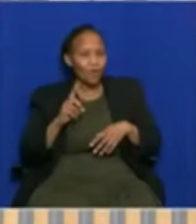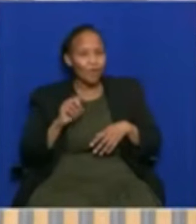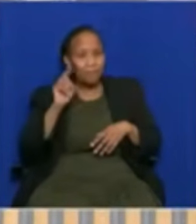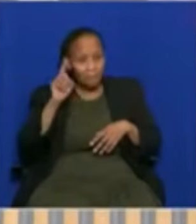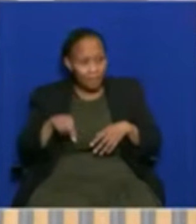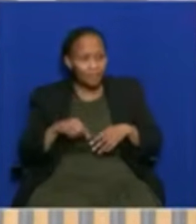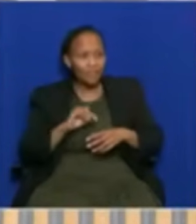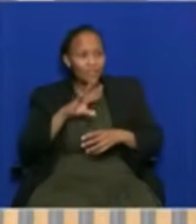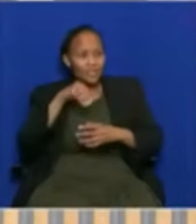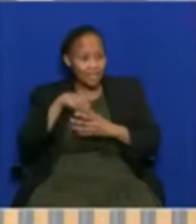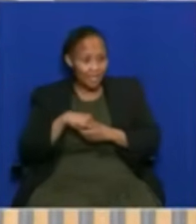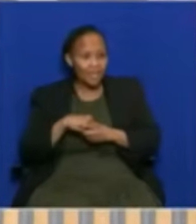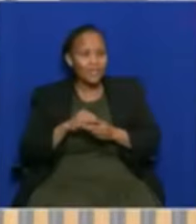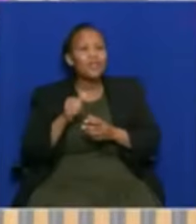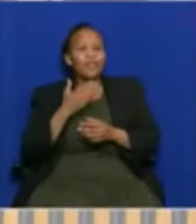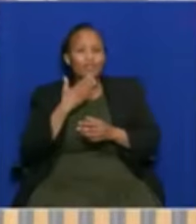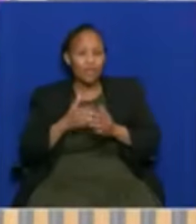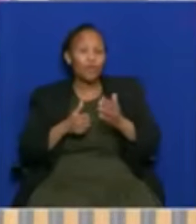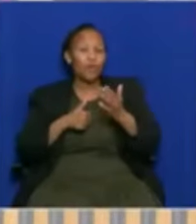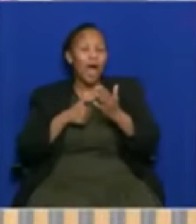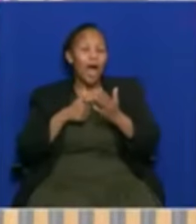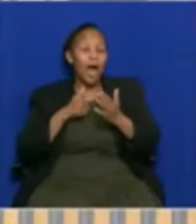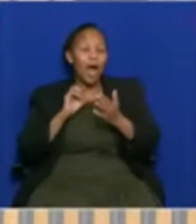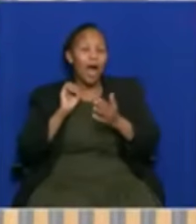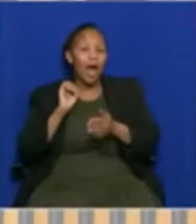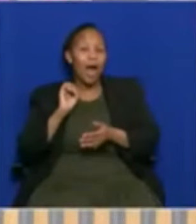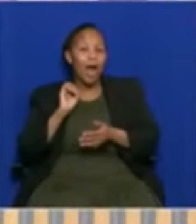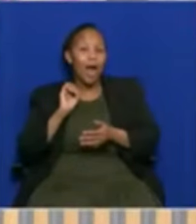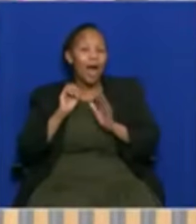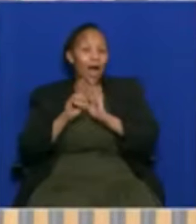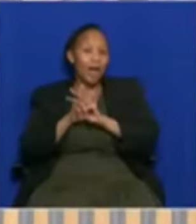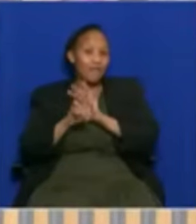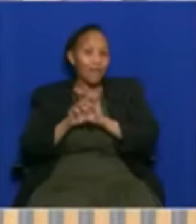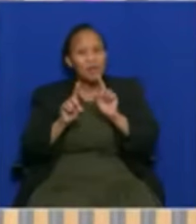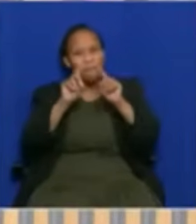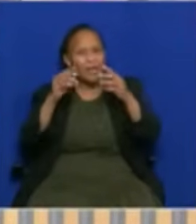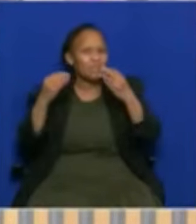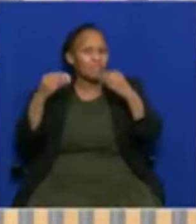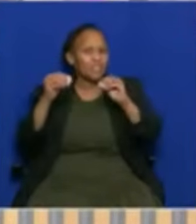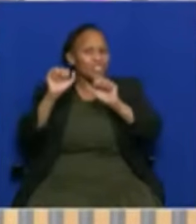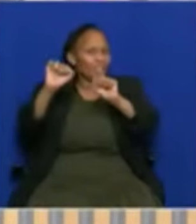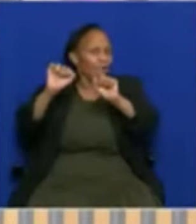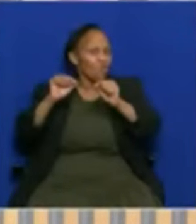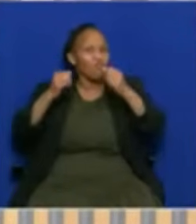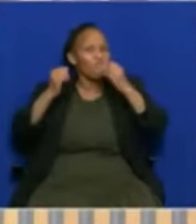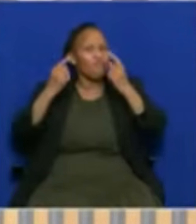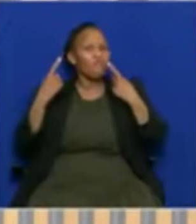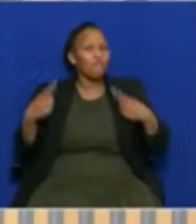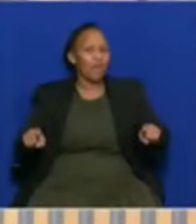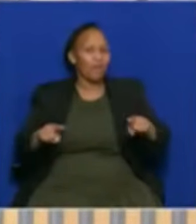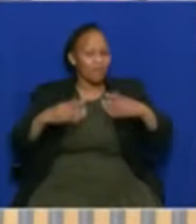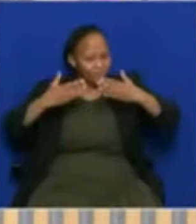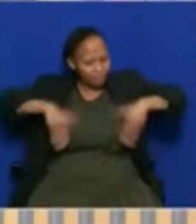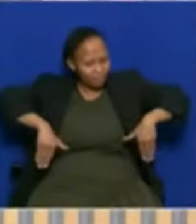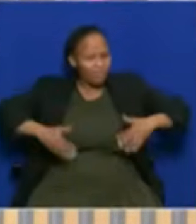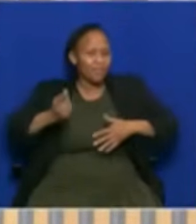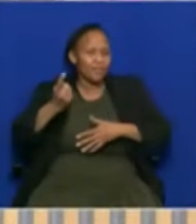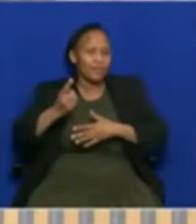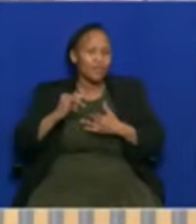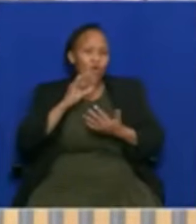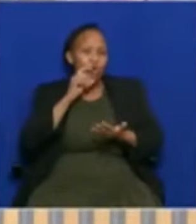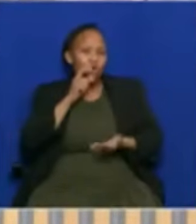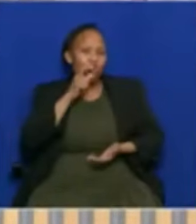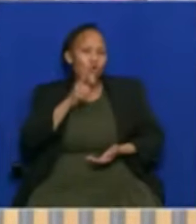brings us directly to, but it's none of your business as IDEC to comment on what they've put in their advert